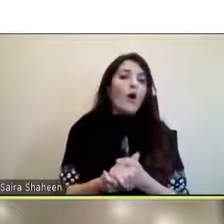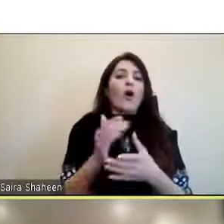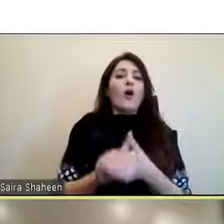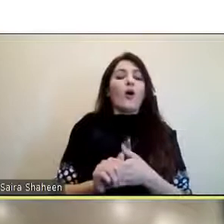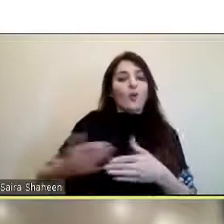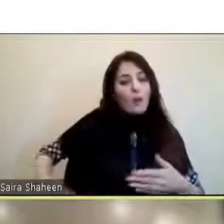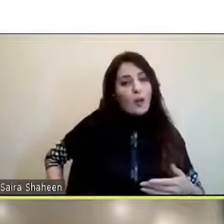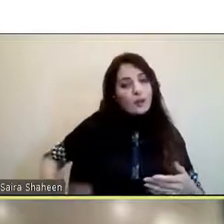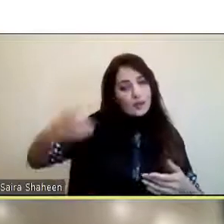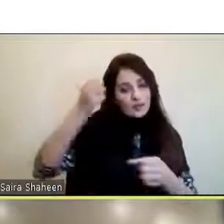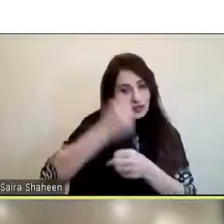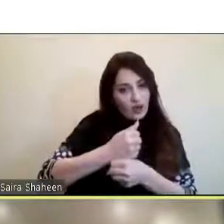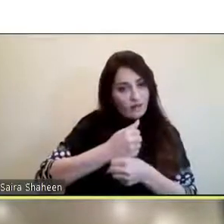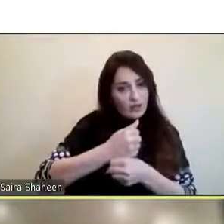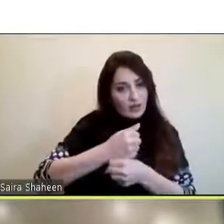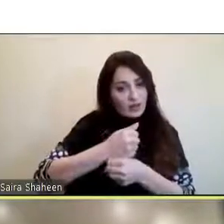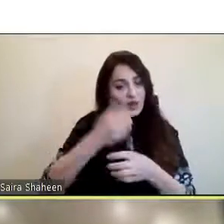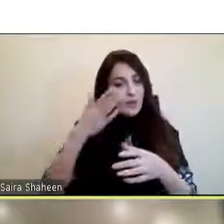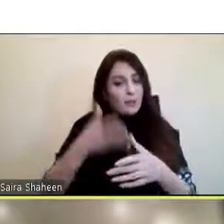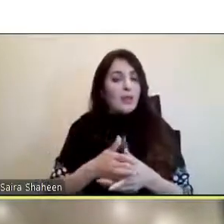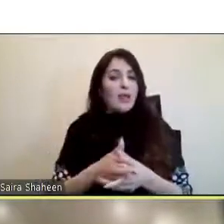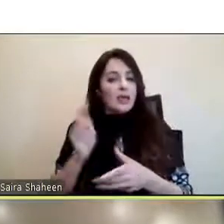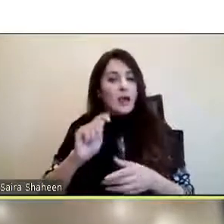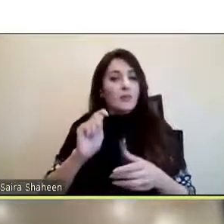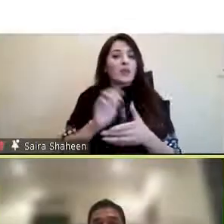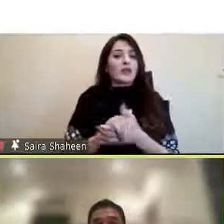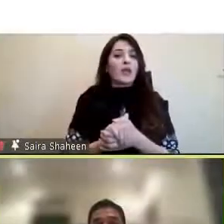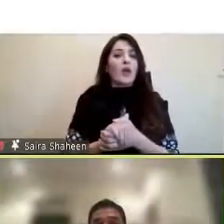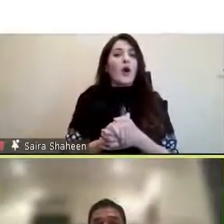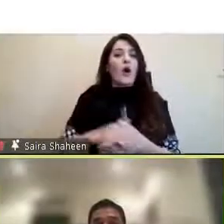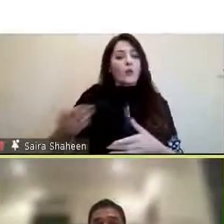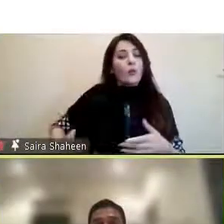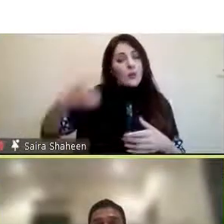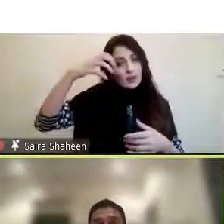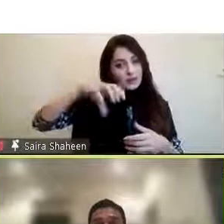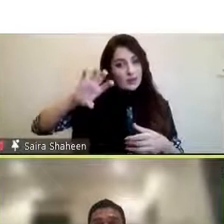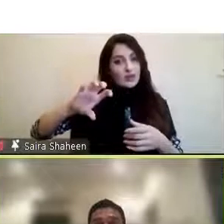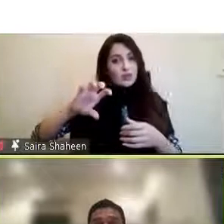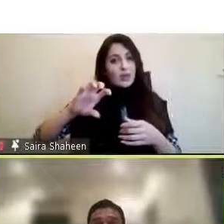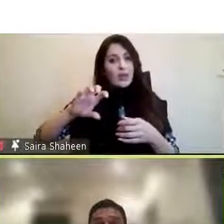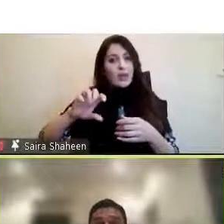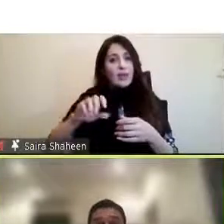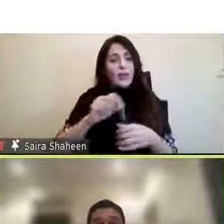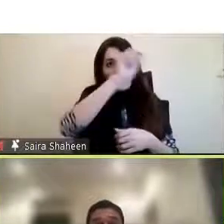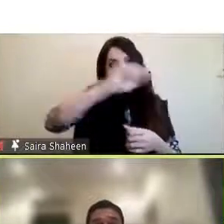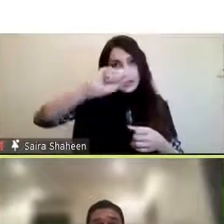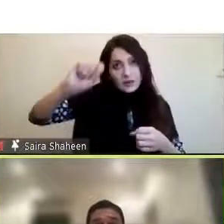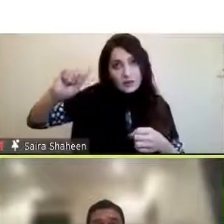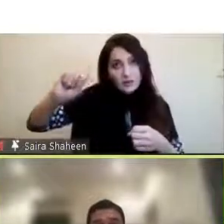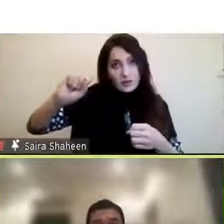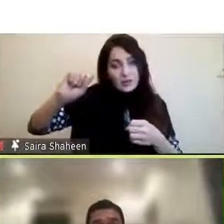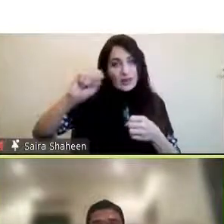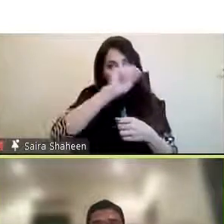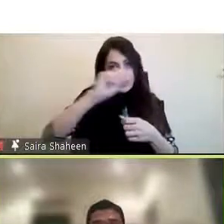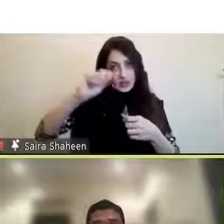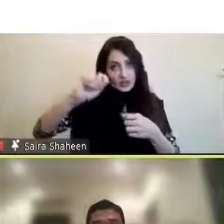government. He developed Bangladesh's first accessible dictionary to make learning English and Bangla language easier for readers with